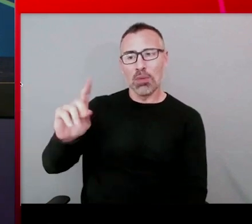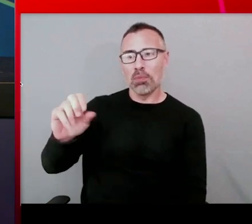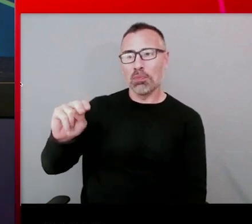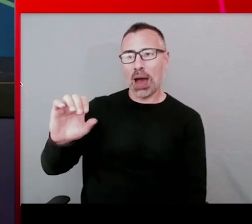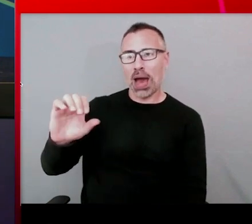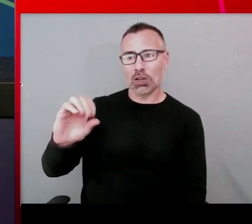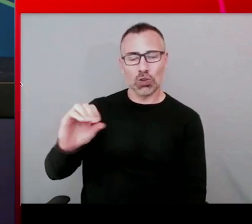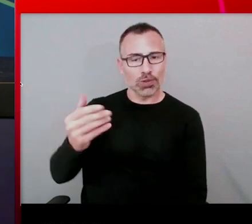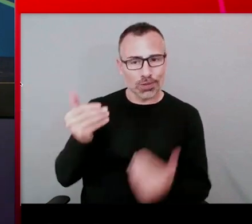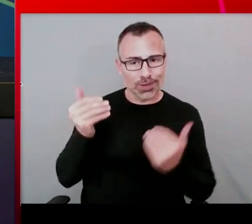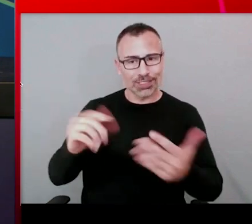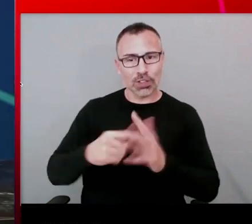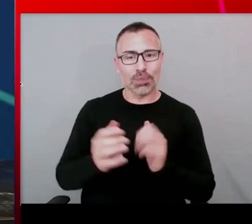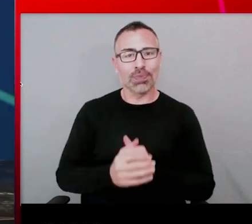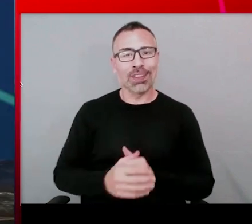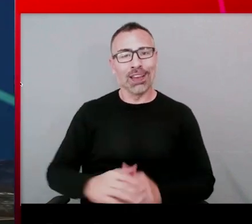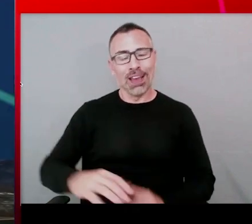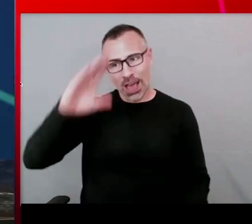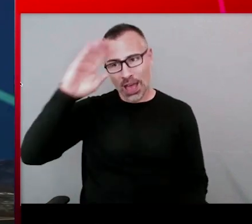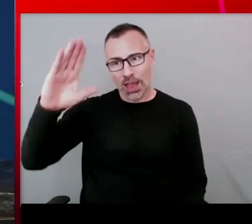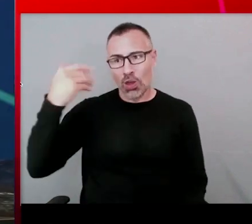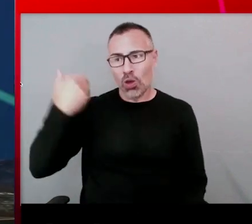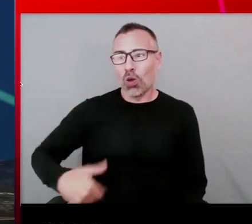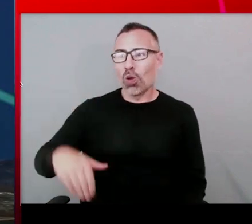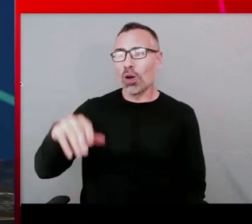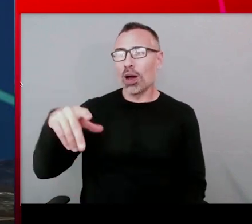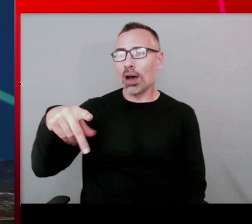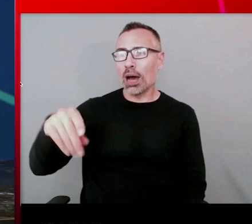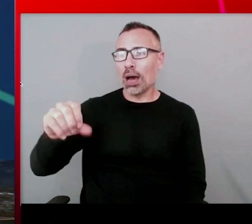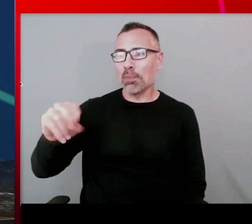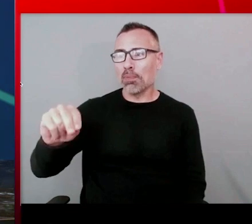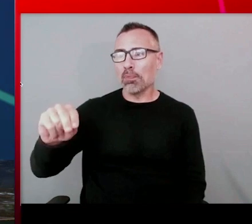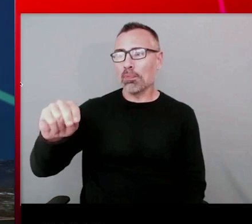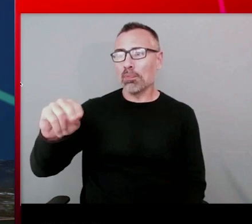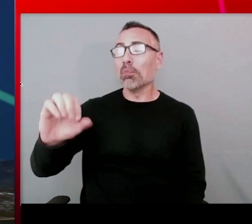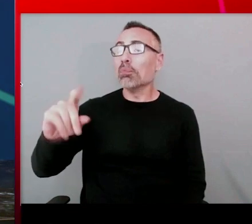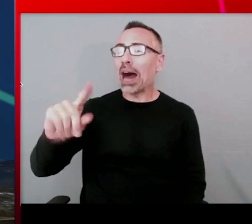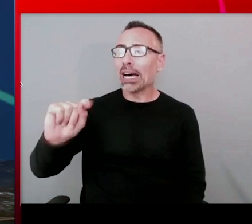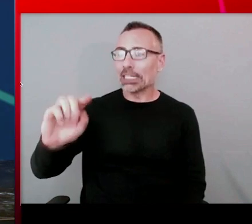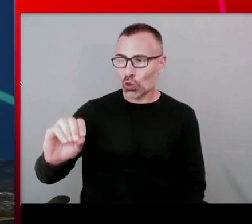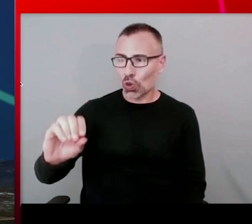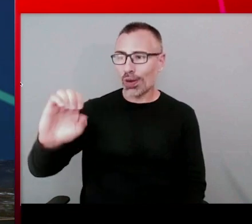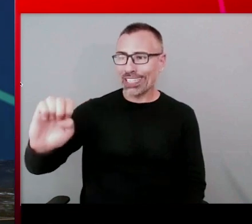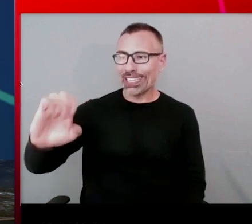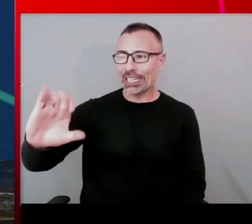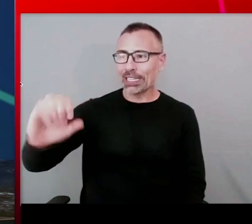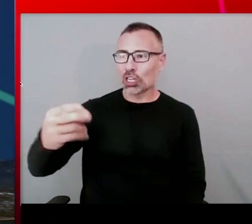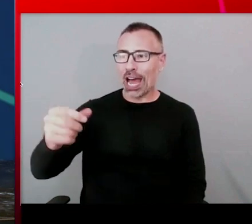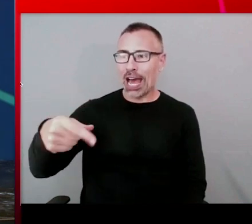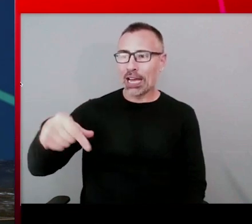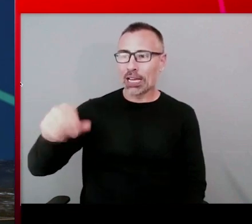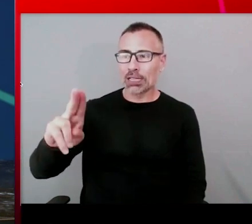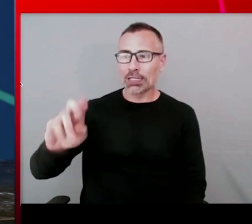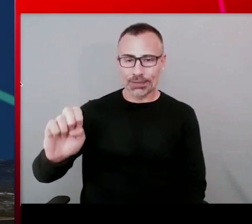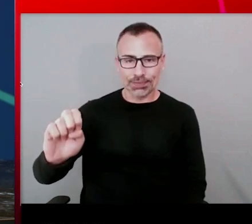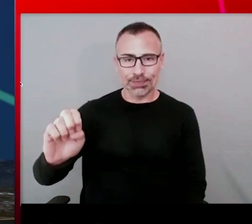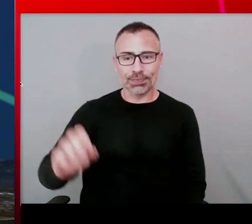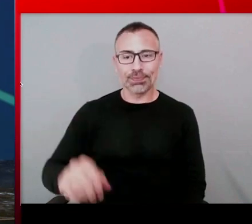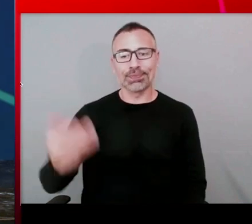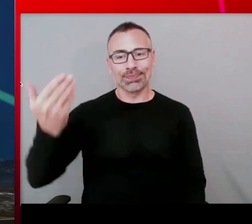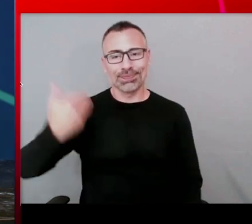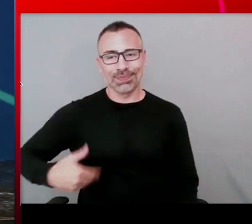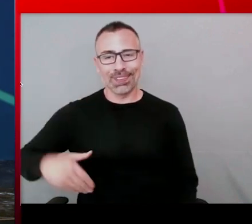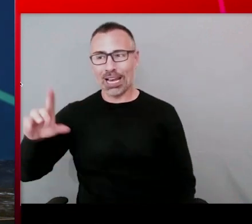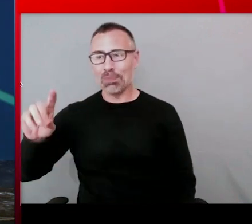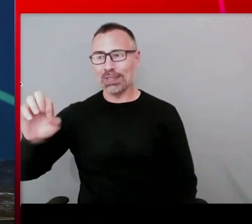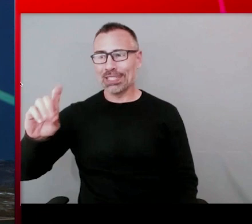us. I'm Pato Echague. I'm a co-founder and CTO of Split.io. And David Brook-Martin, and I'm on